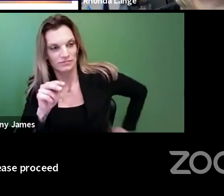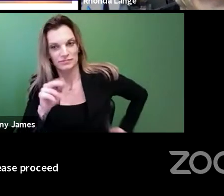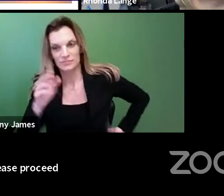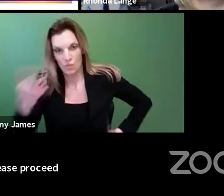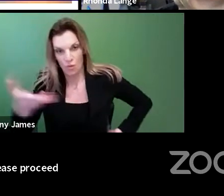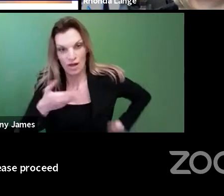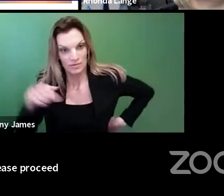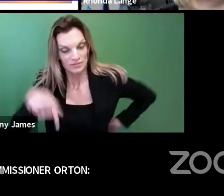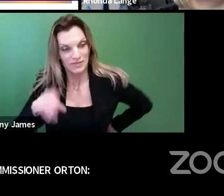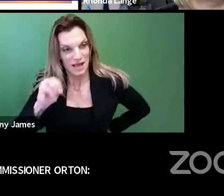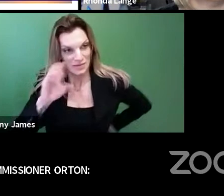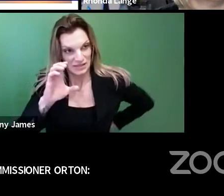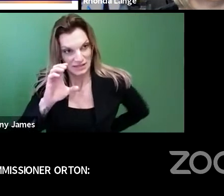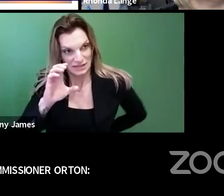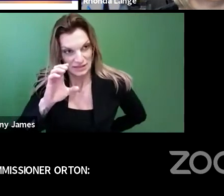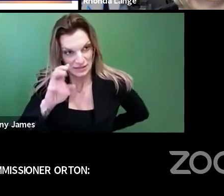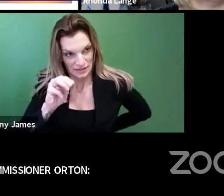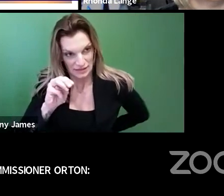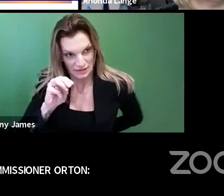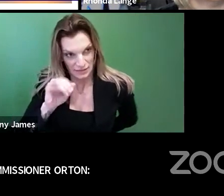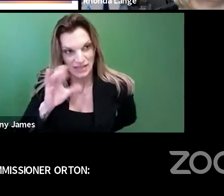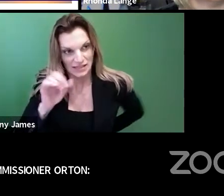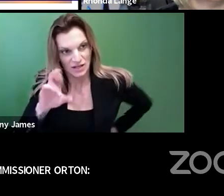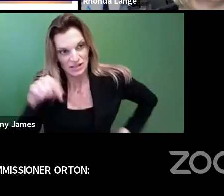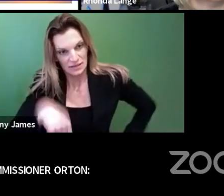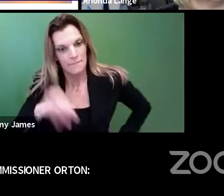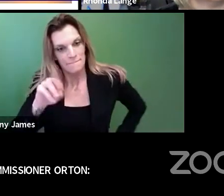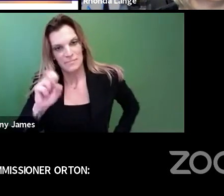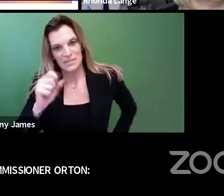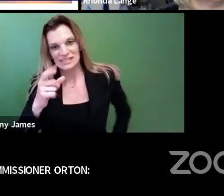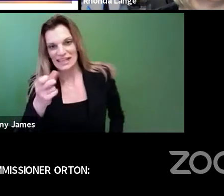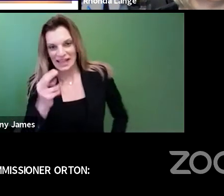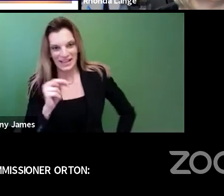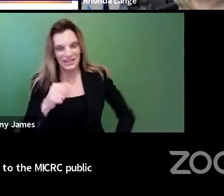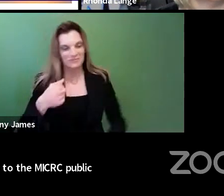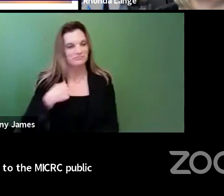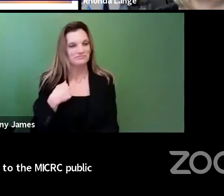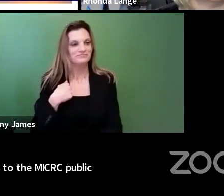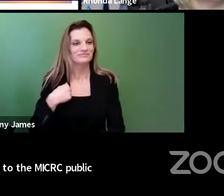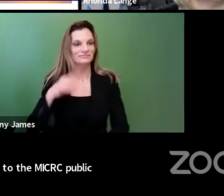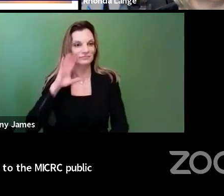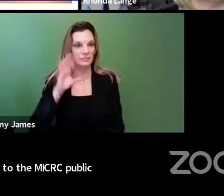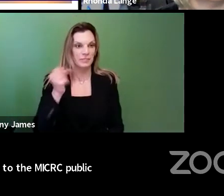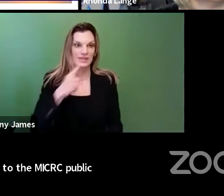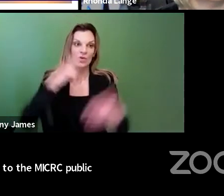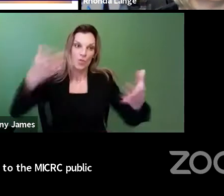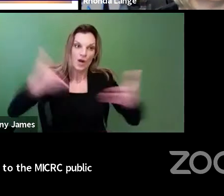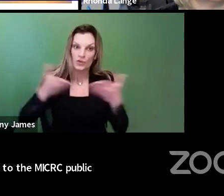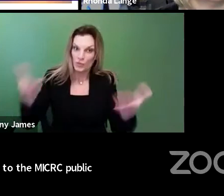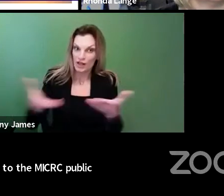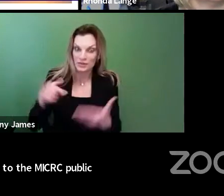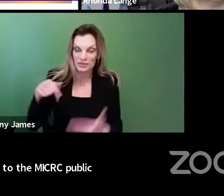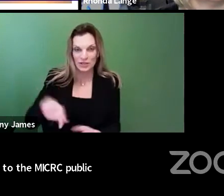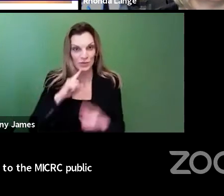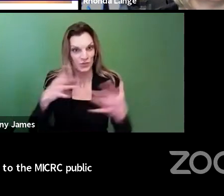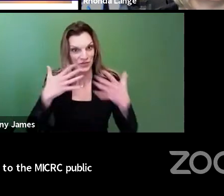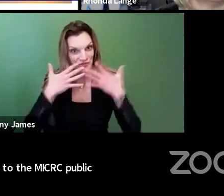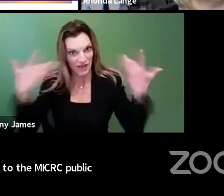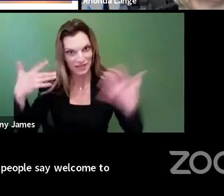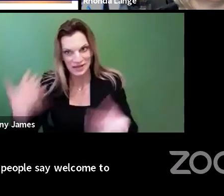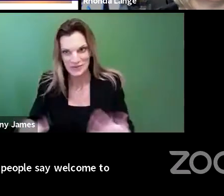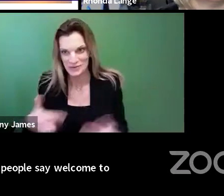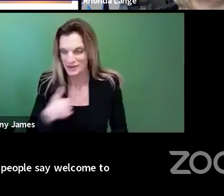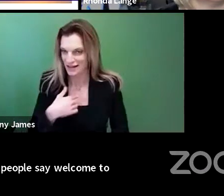the MICRC public hearing in Muskegon. I have had many people say, welcome to Muskegon. It's a very friendly place. I like